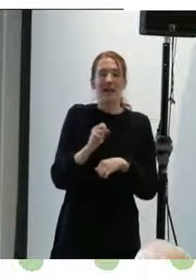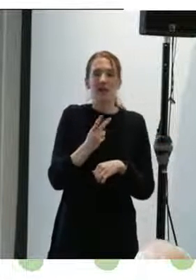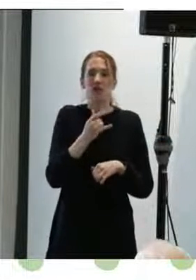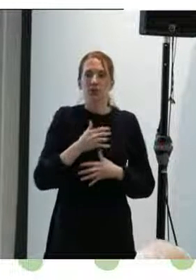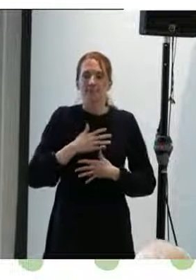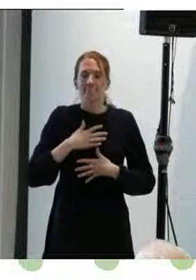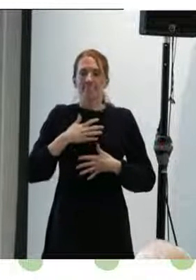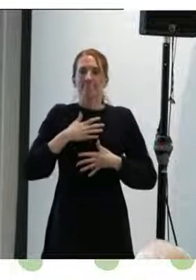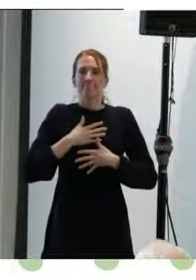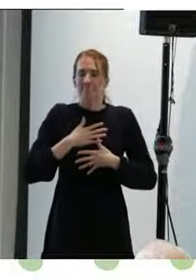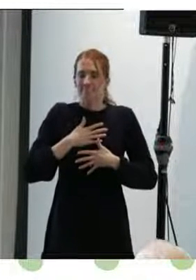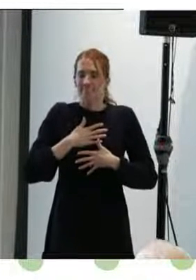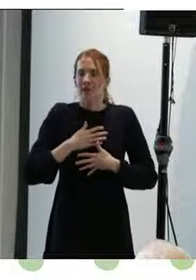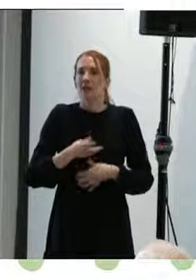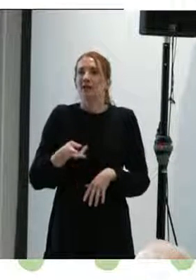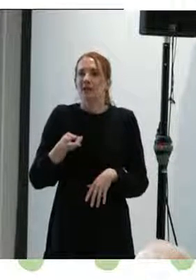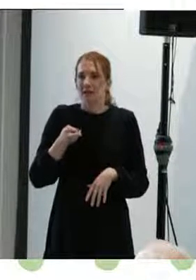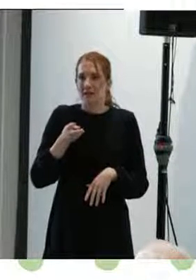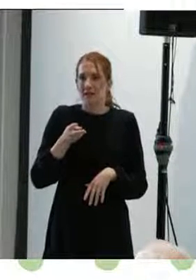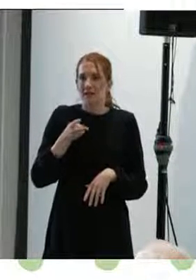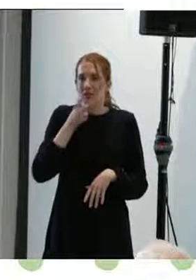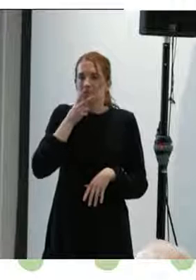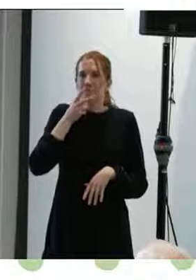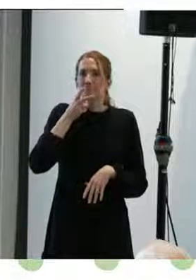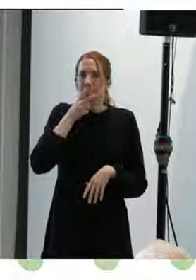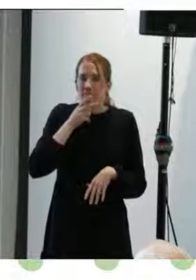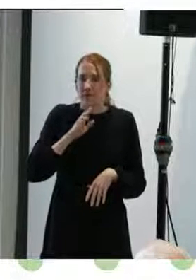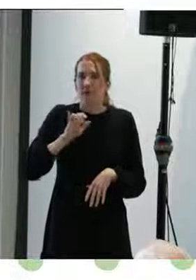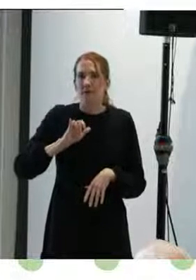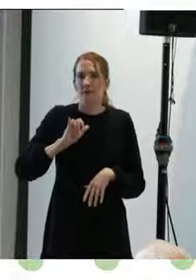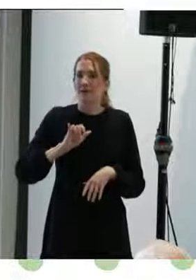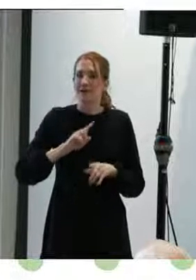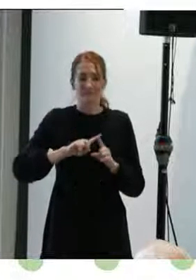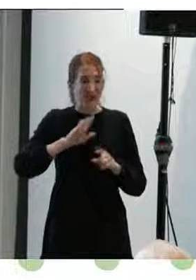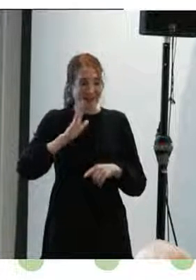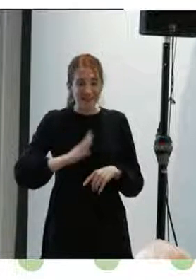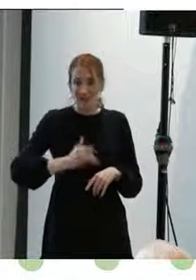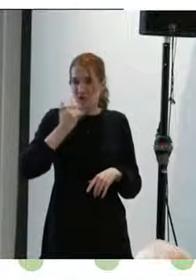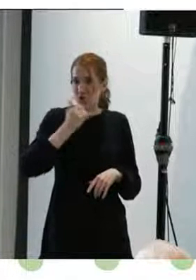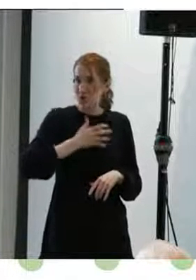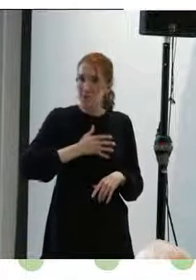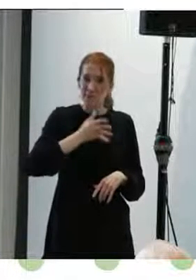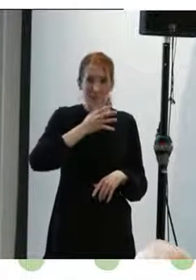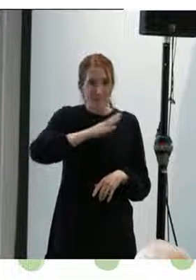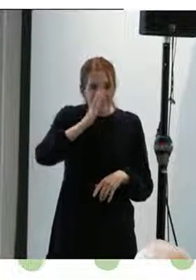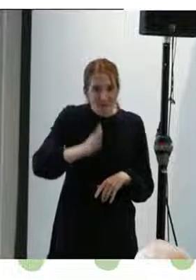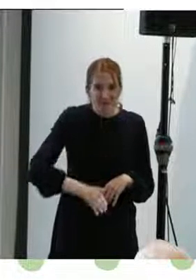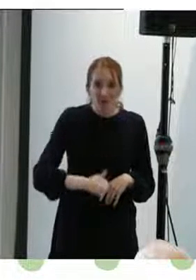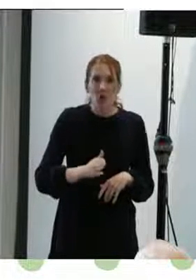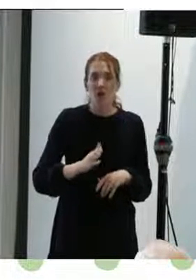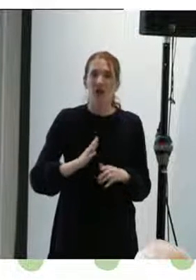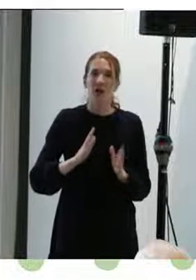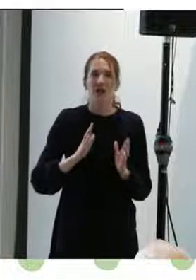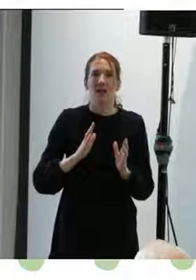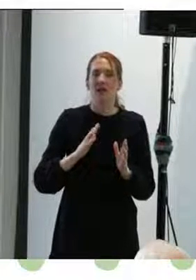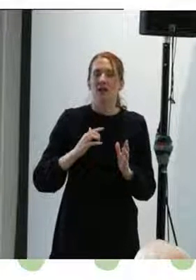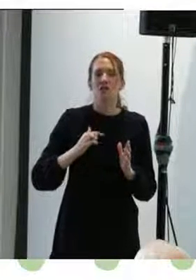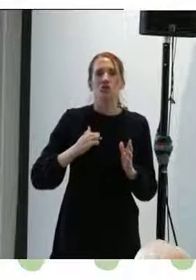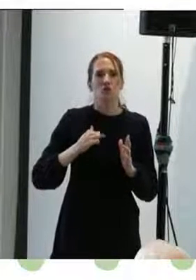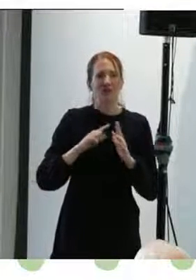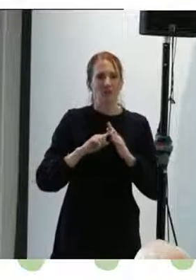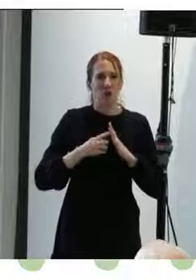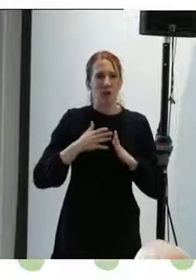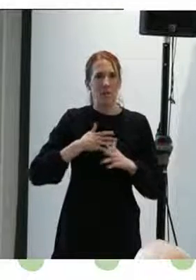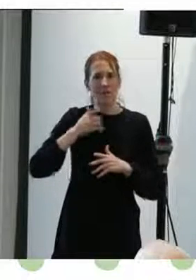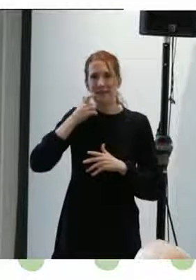with the long drag of a Newport menthol, and she says, but I never called her, I never called. And that's when I spiraled into my addiction, when I